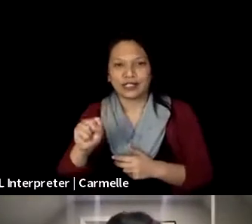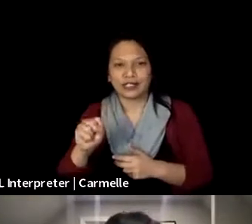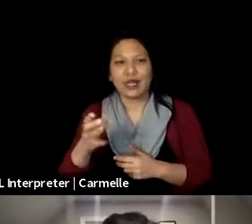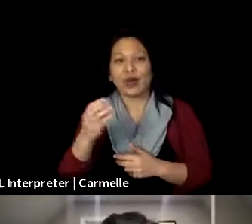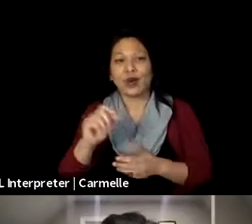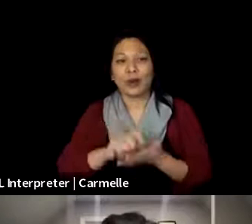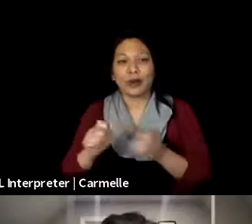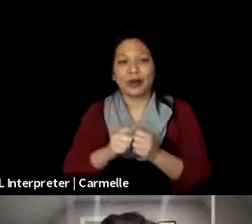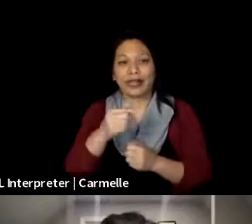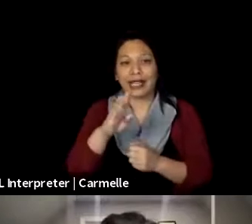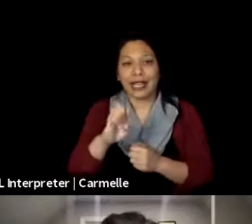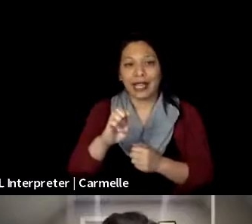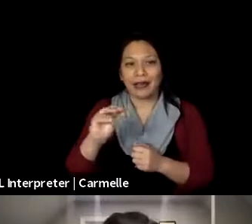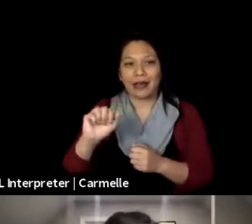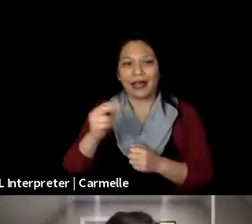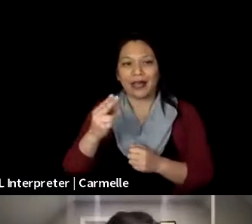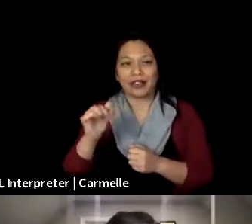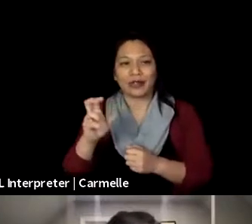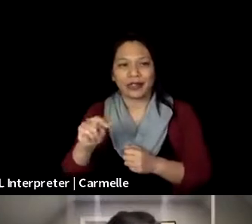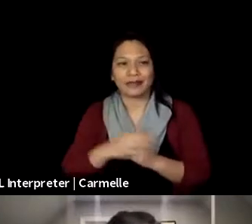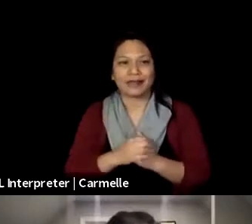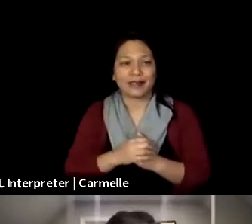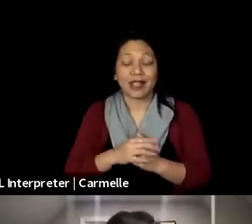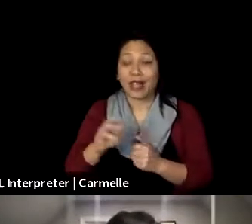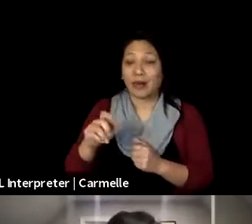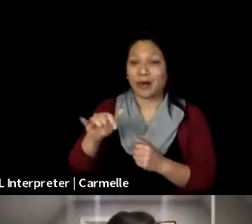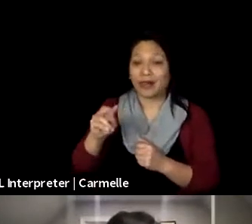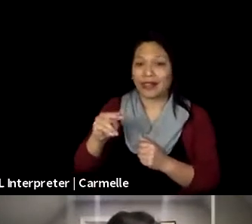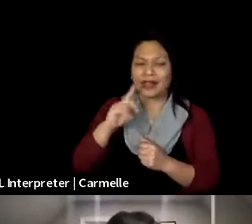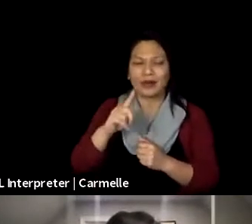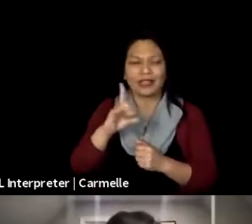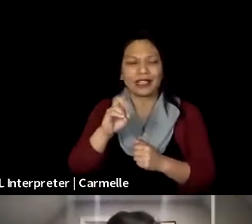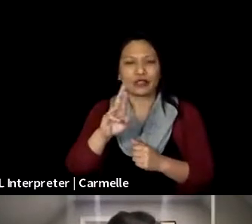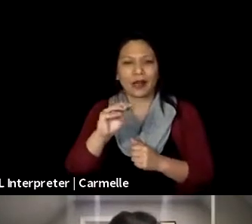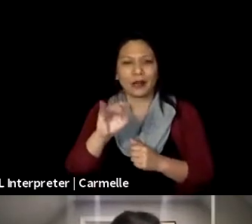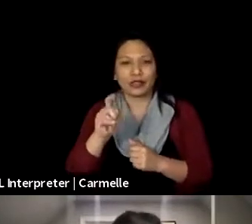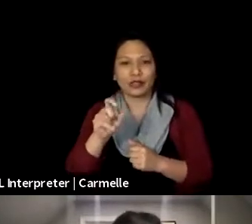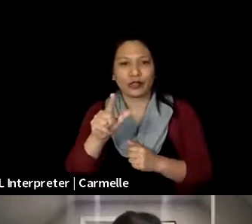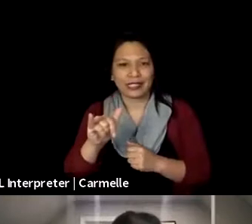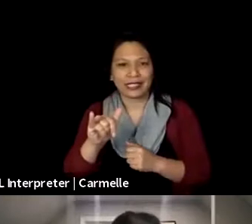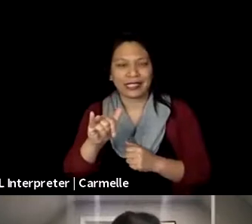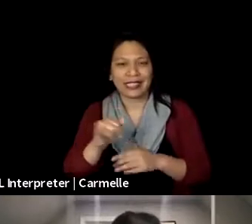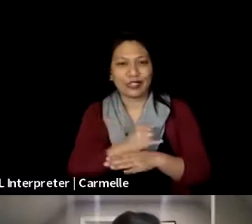Big T. Merlin currently holds the position of dramaturgy intern at Theatre Passe Muraille.